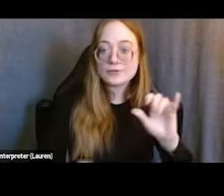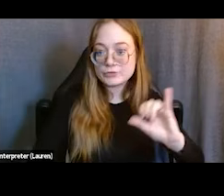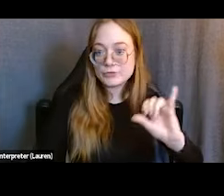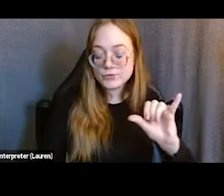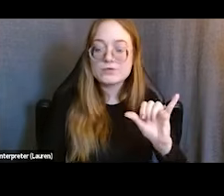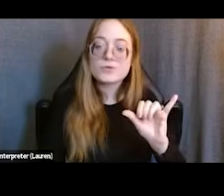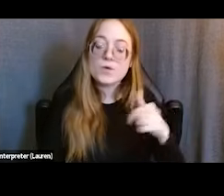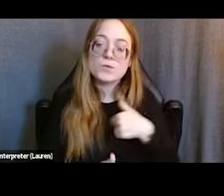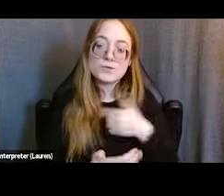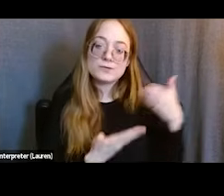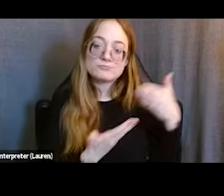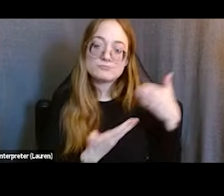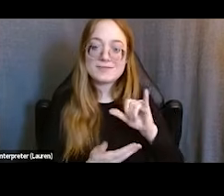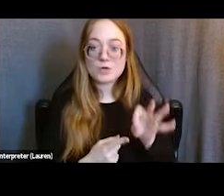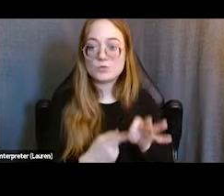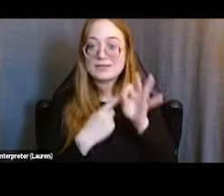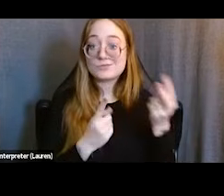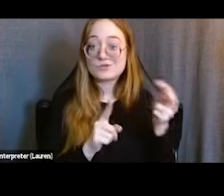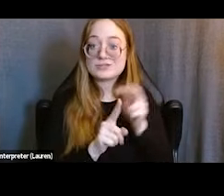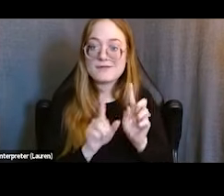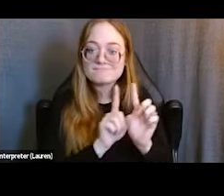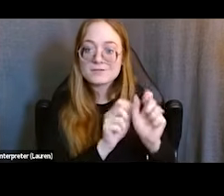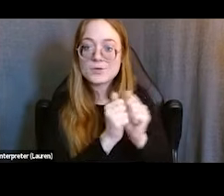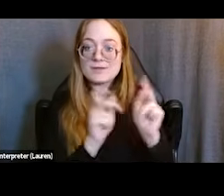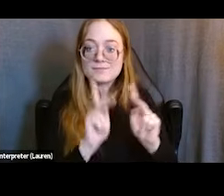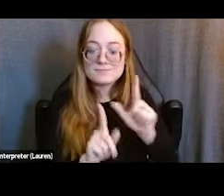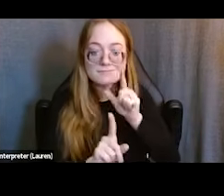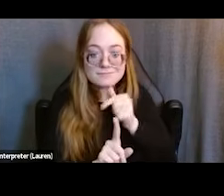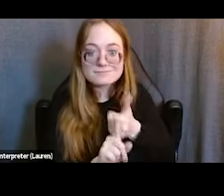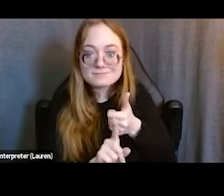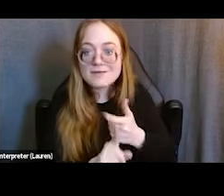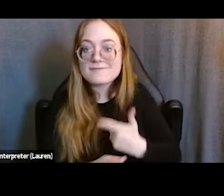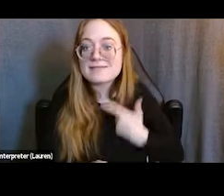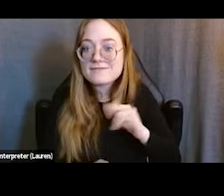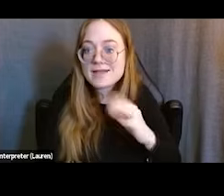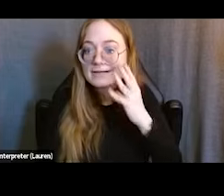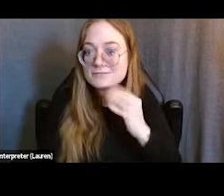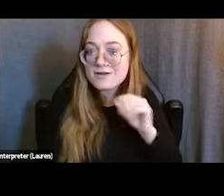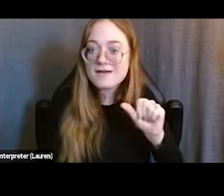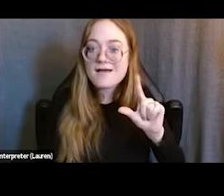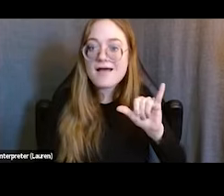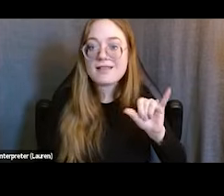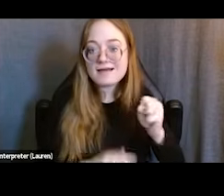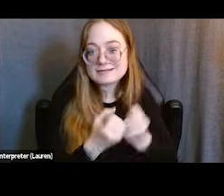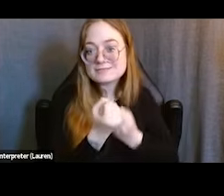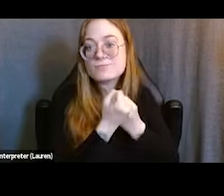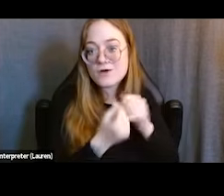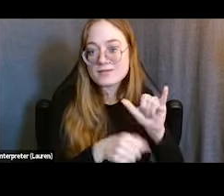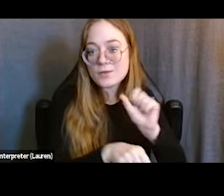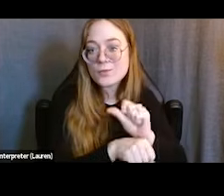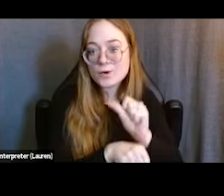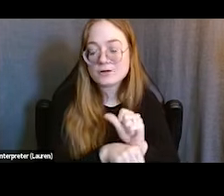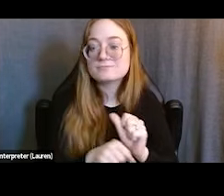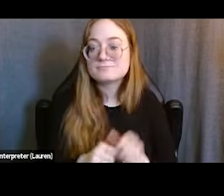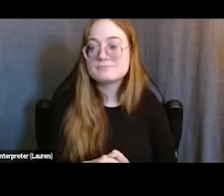unique perspective of walking alongside people with lived experience, being allies to this work. I'm going